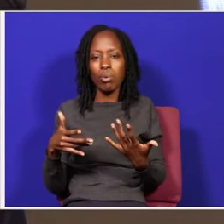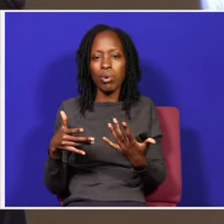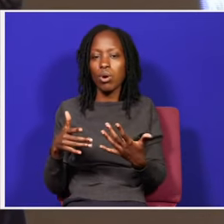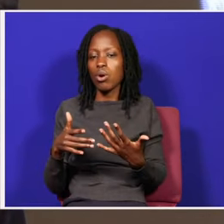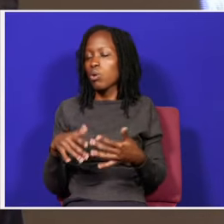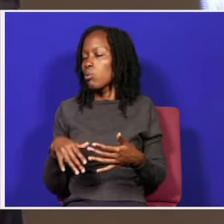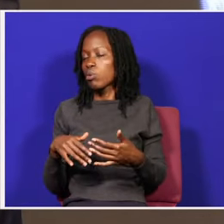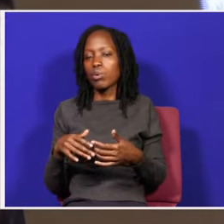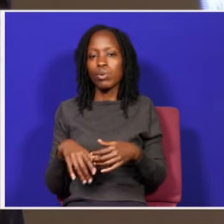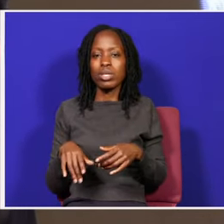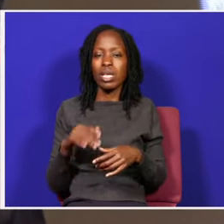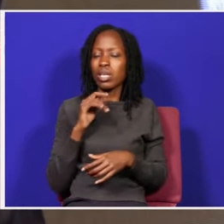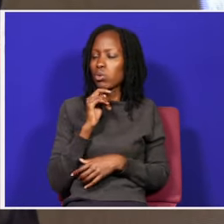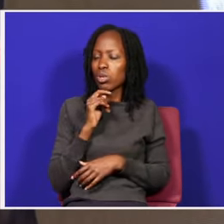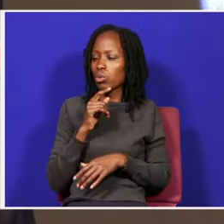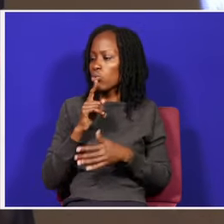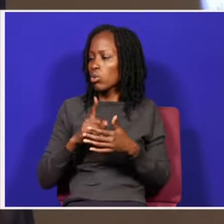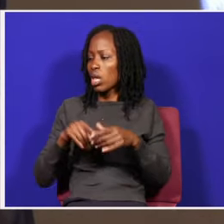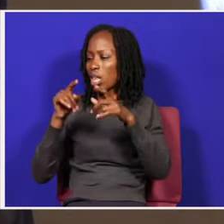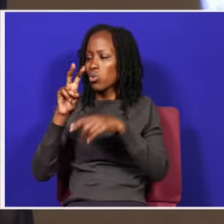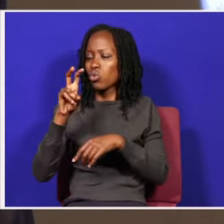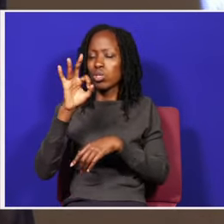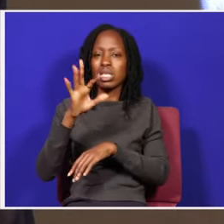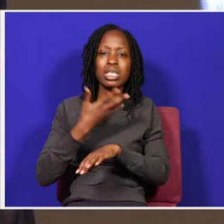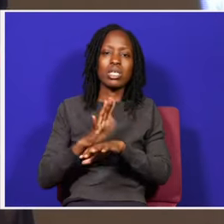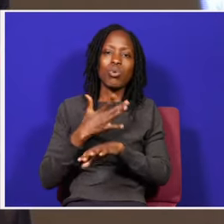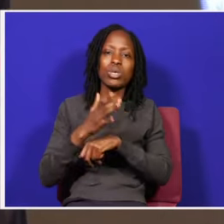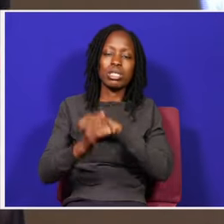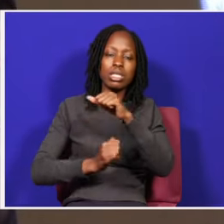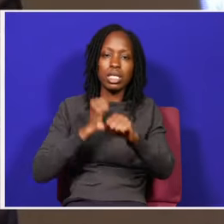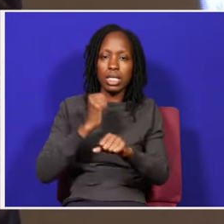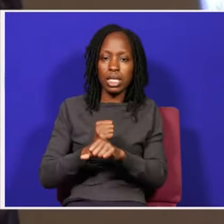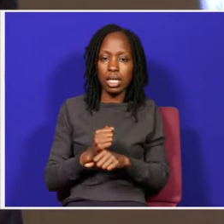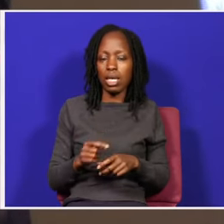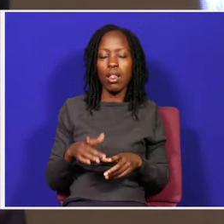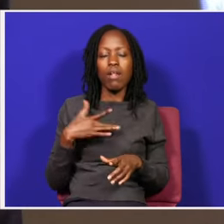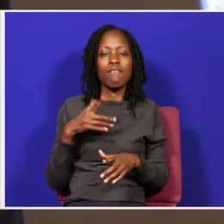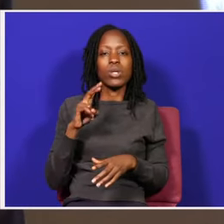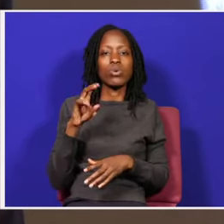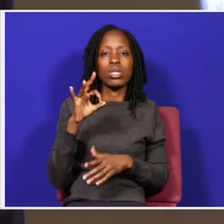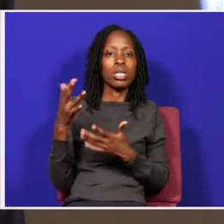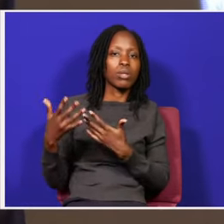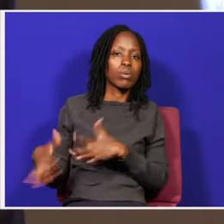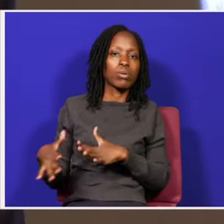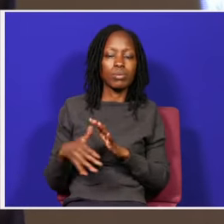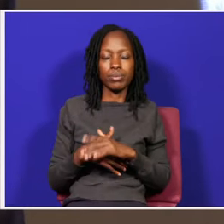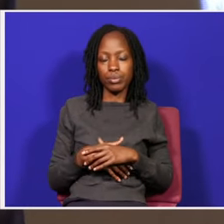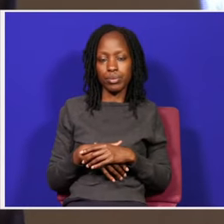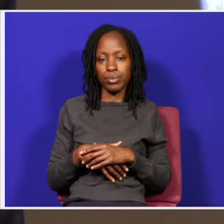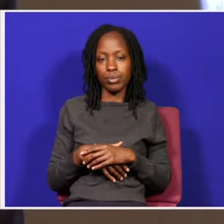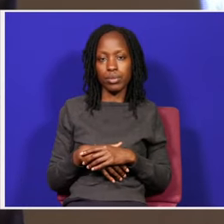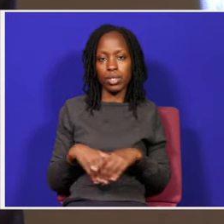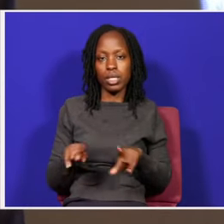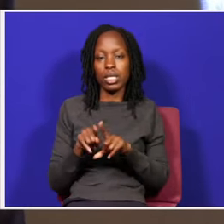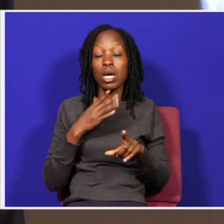yourself, what a wasted year 2023 has been. What a loss to me. And